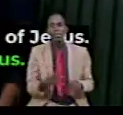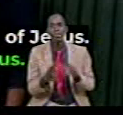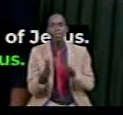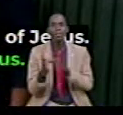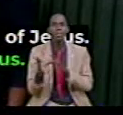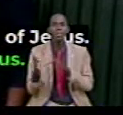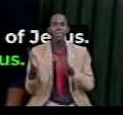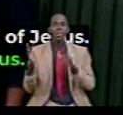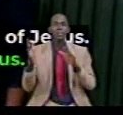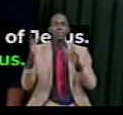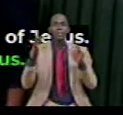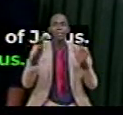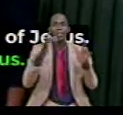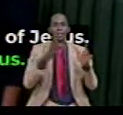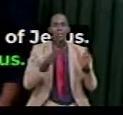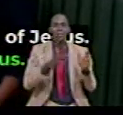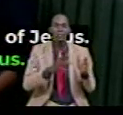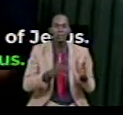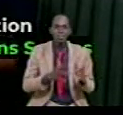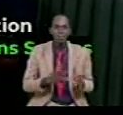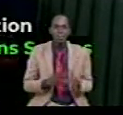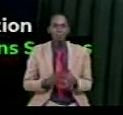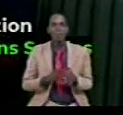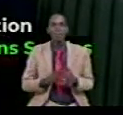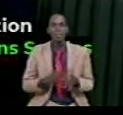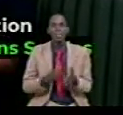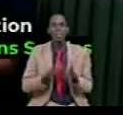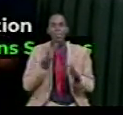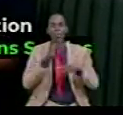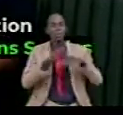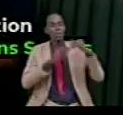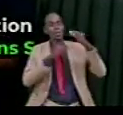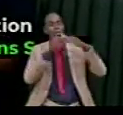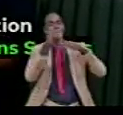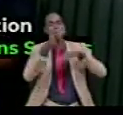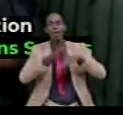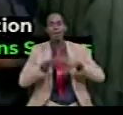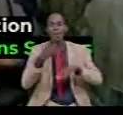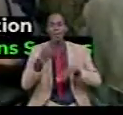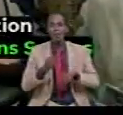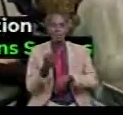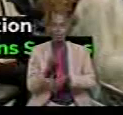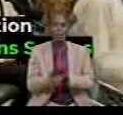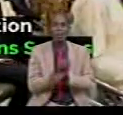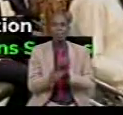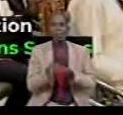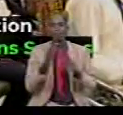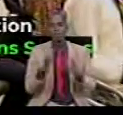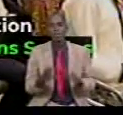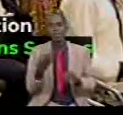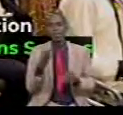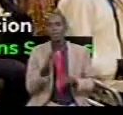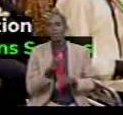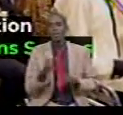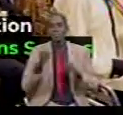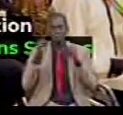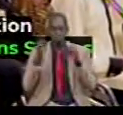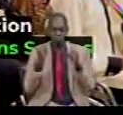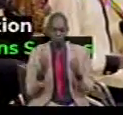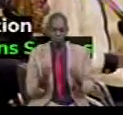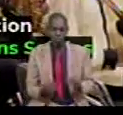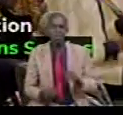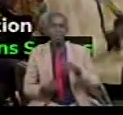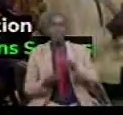of Jesus. It's built on the rock. It's got a firm,